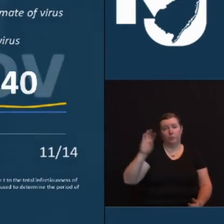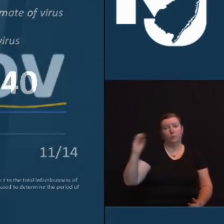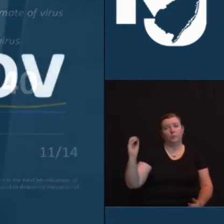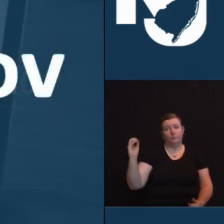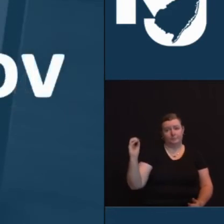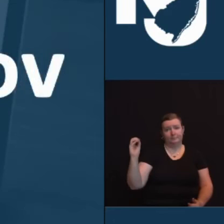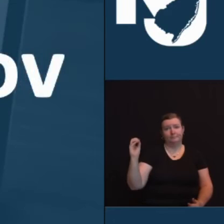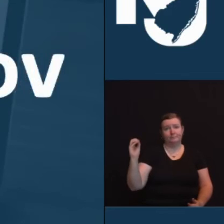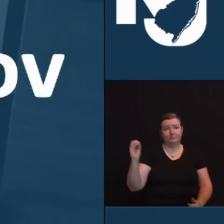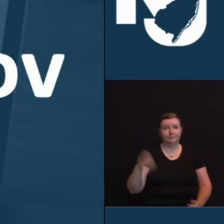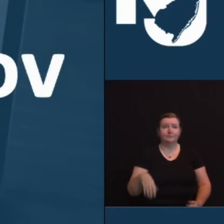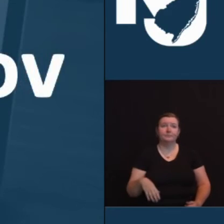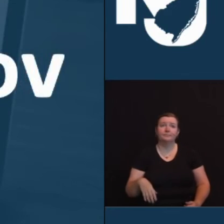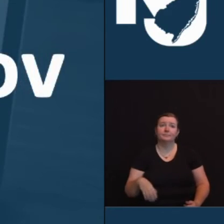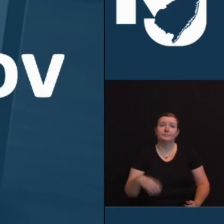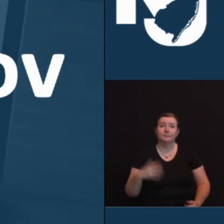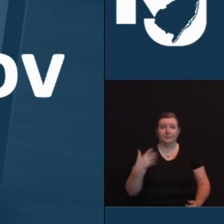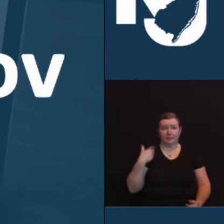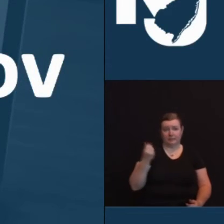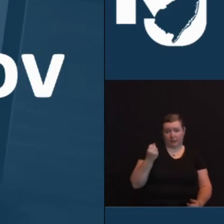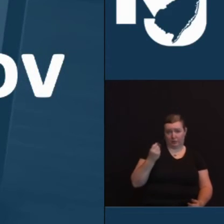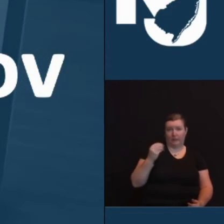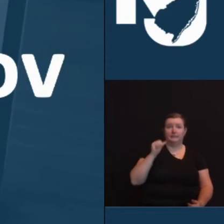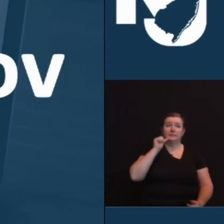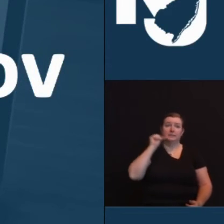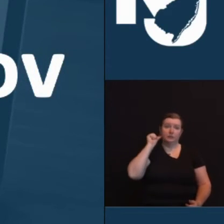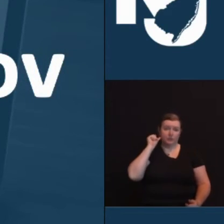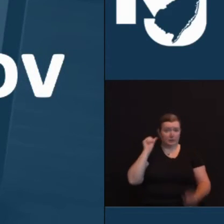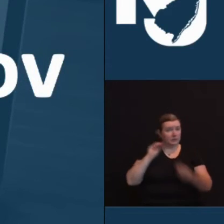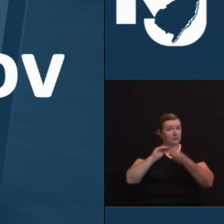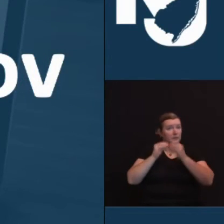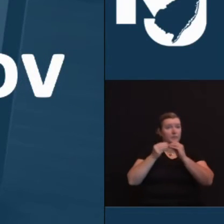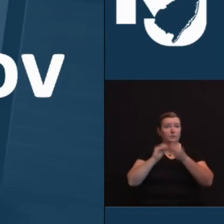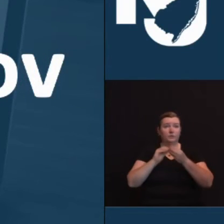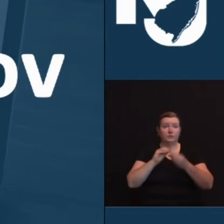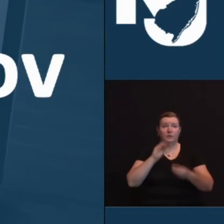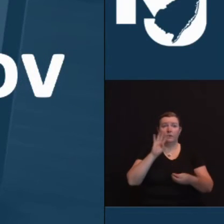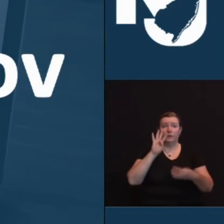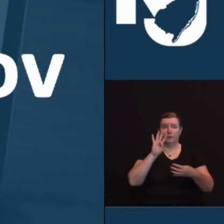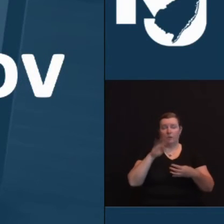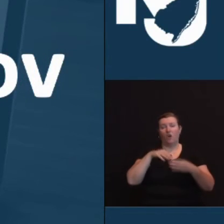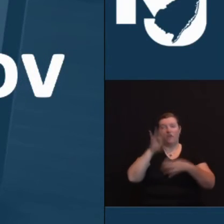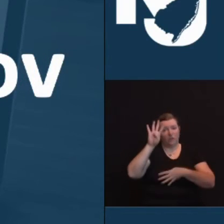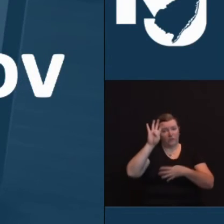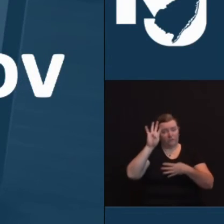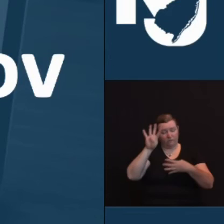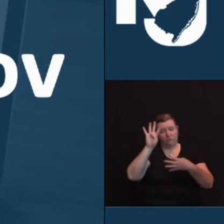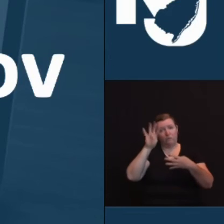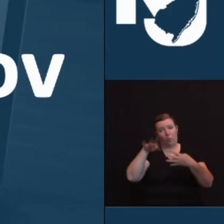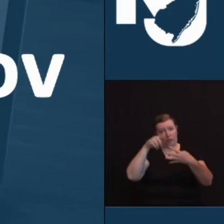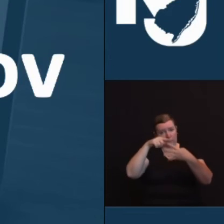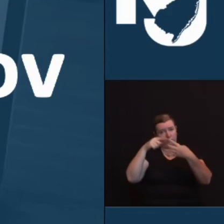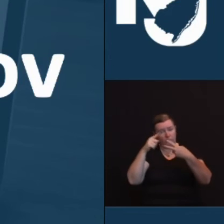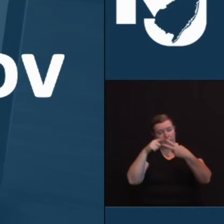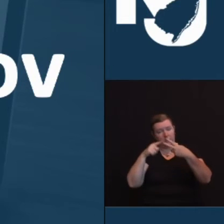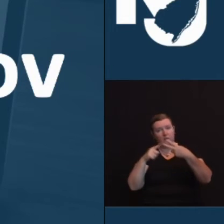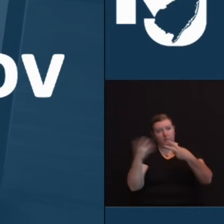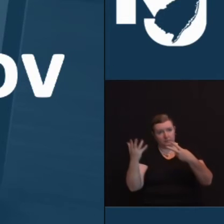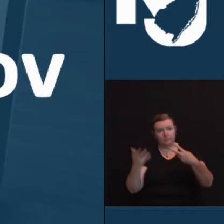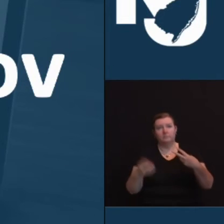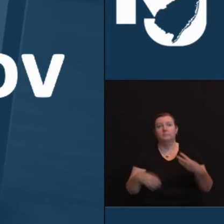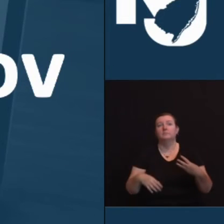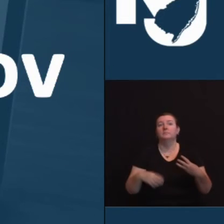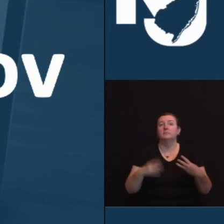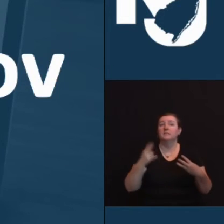Yesterday's and Saturday's numbers are respectively the first and second highest daily counts we have reported, not just of this